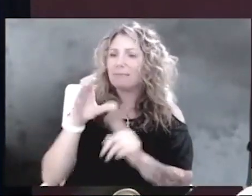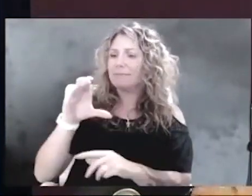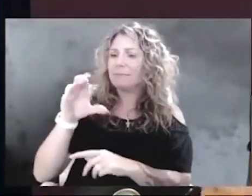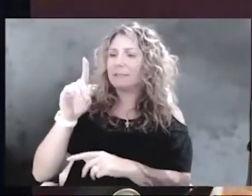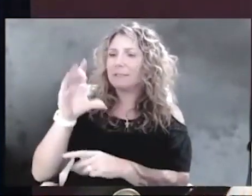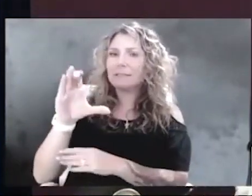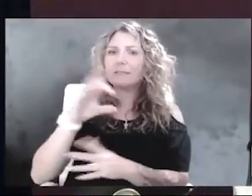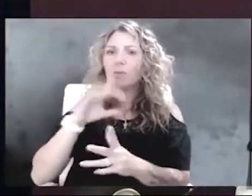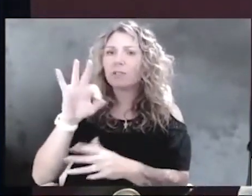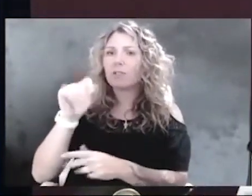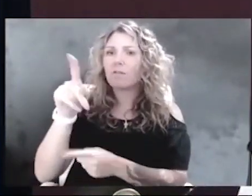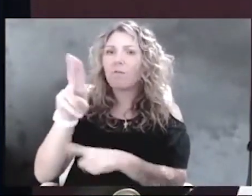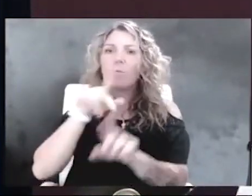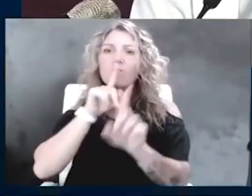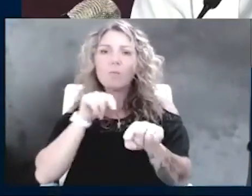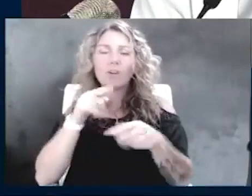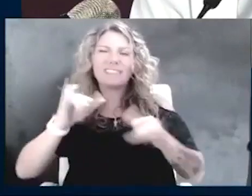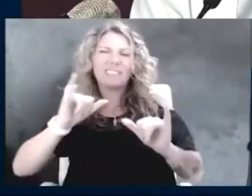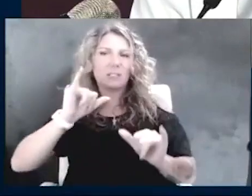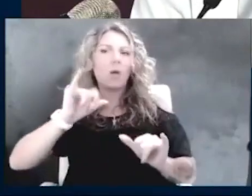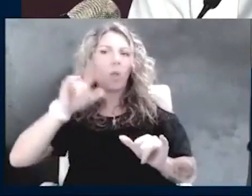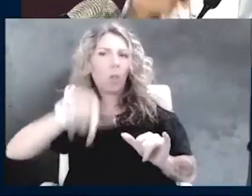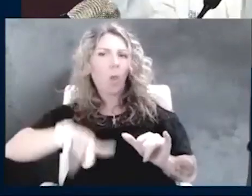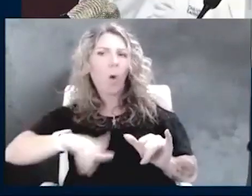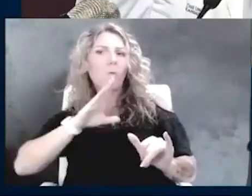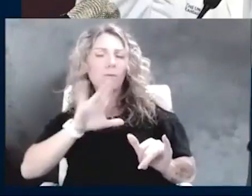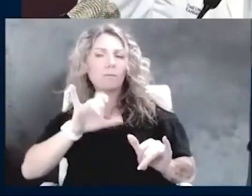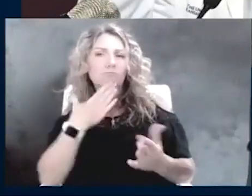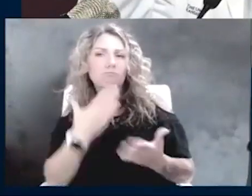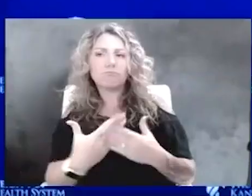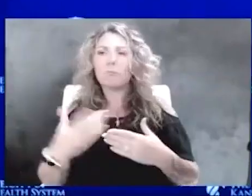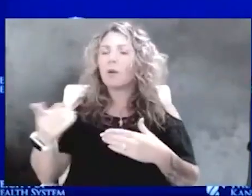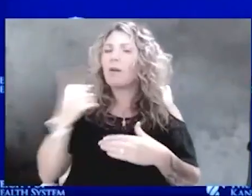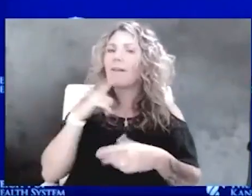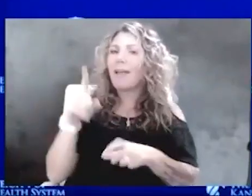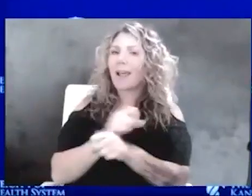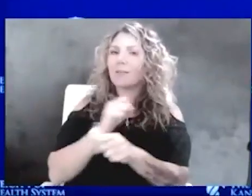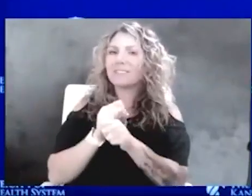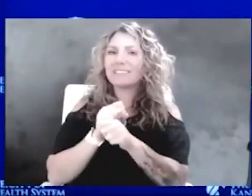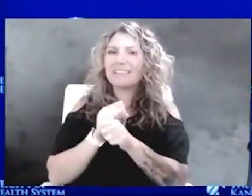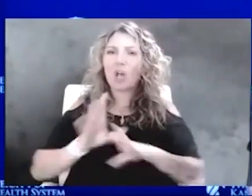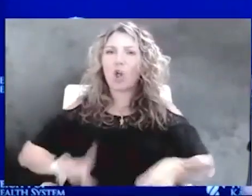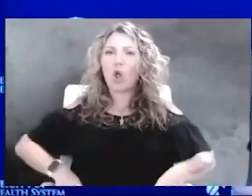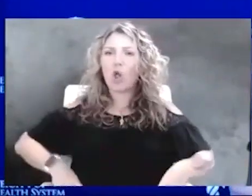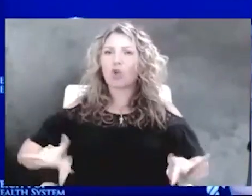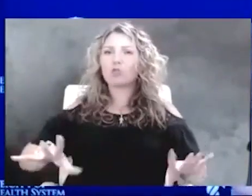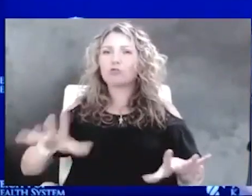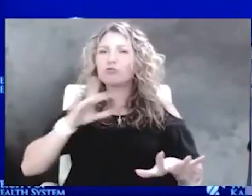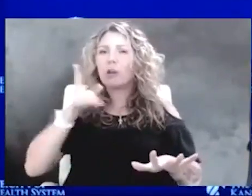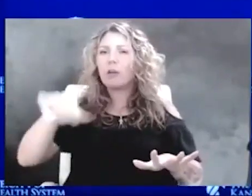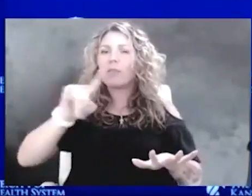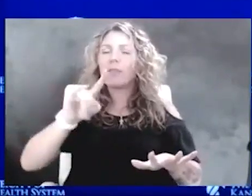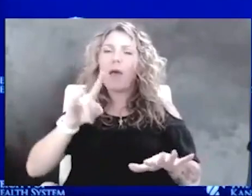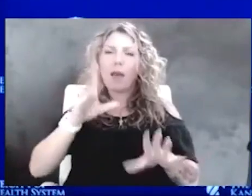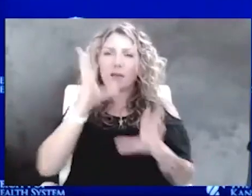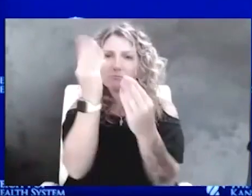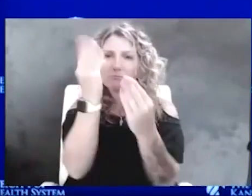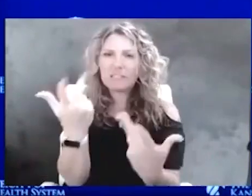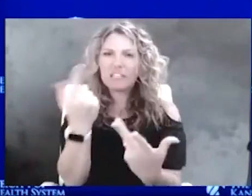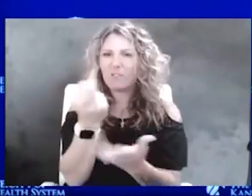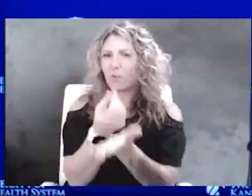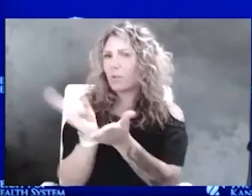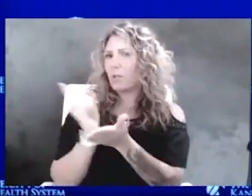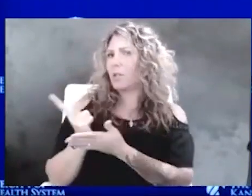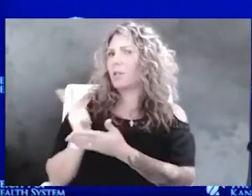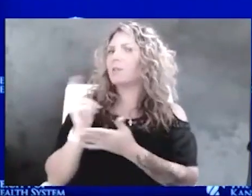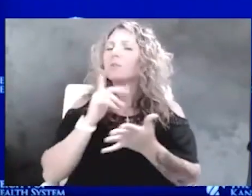still pretty low so far. Yeah, absolutely. And I looked at the Australia data a couple weeks ago. Now their data is just a little bit behind in their